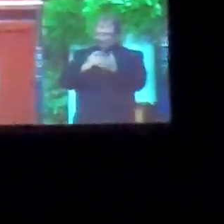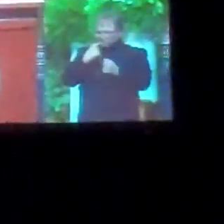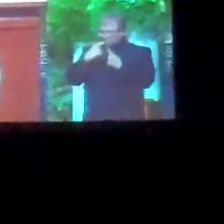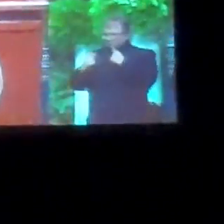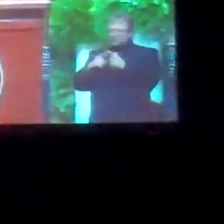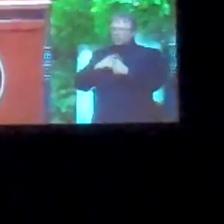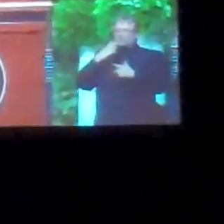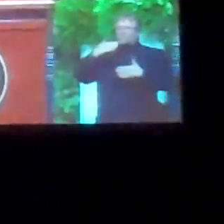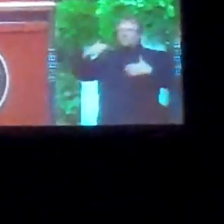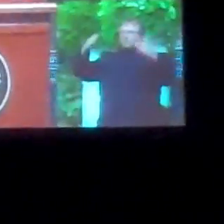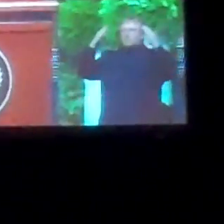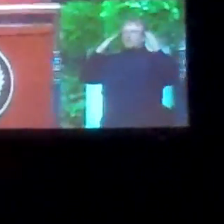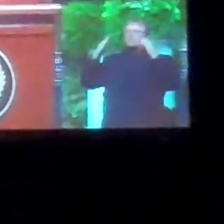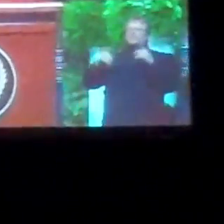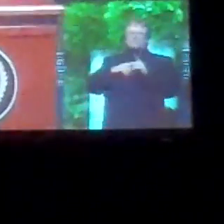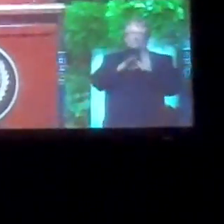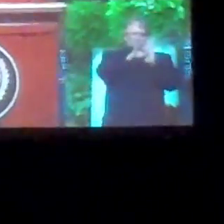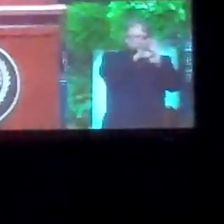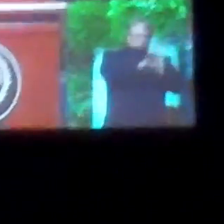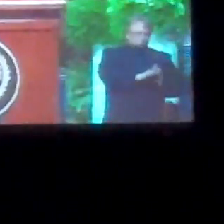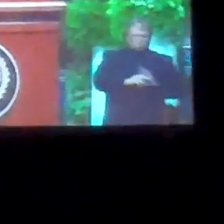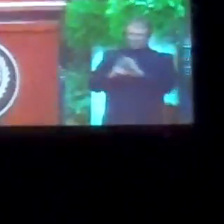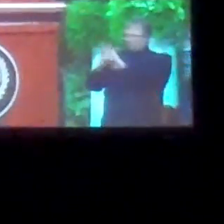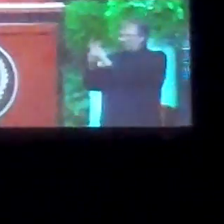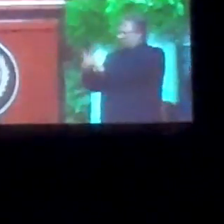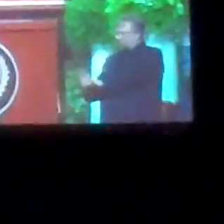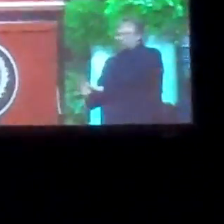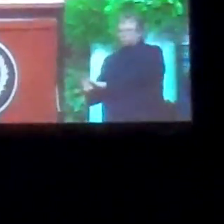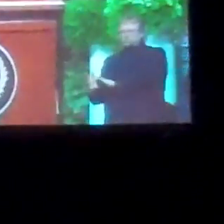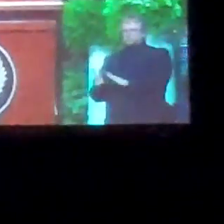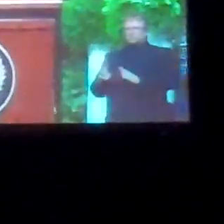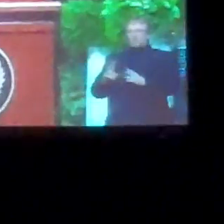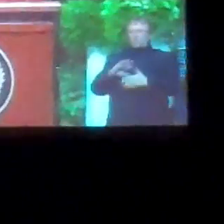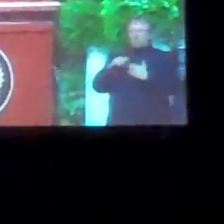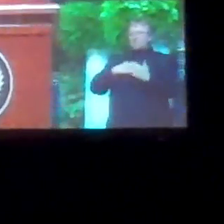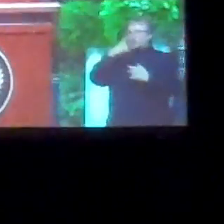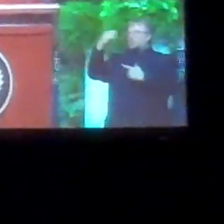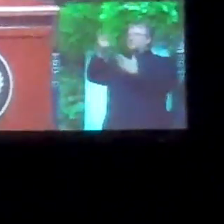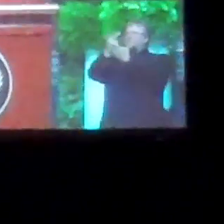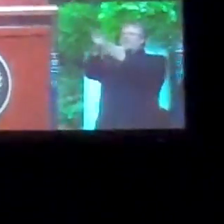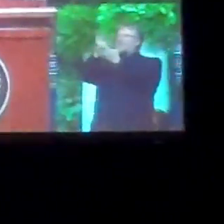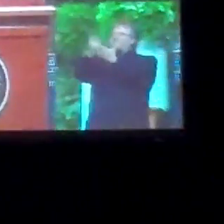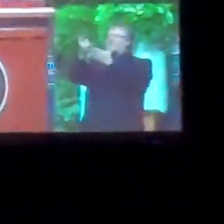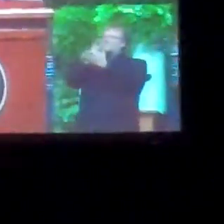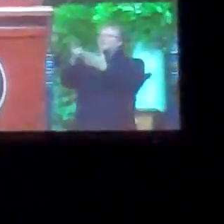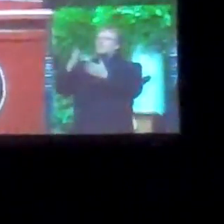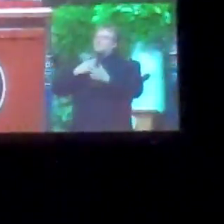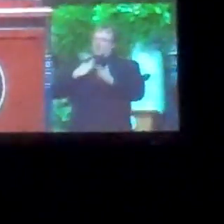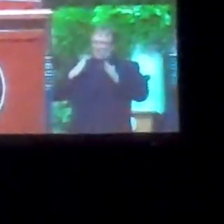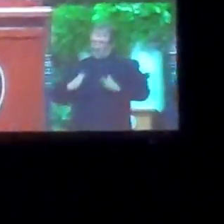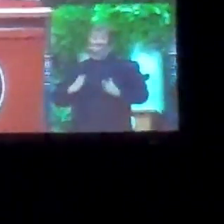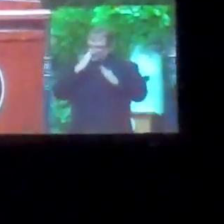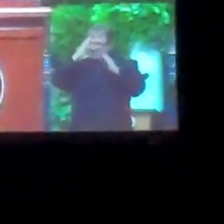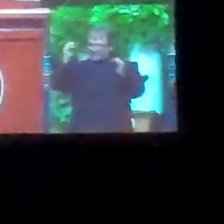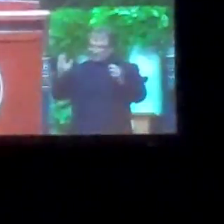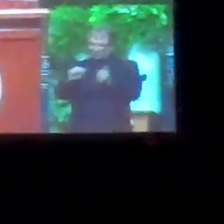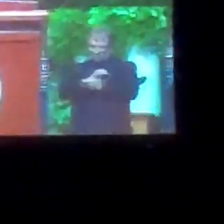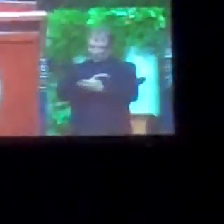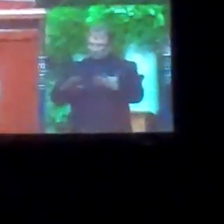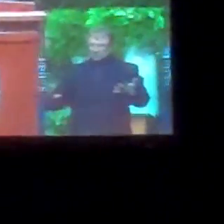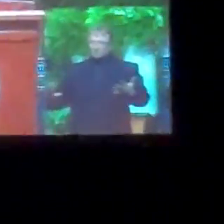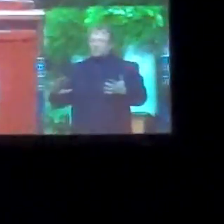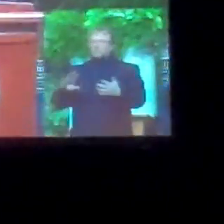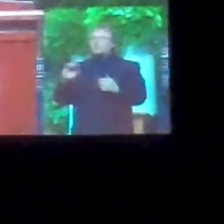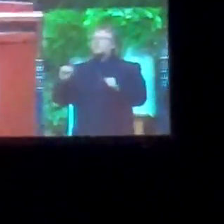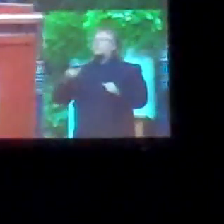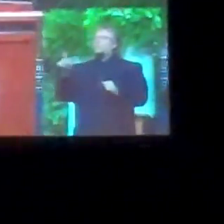counseling office with those F's and those W's and my failed dreams and that crushing expectation, and all I could do was